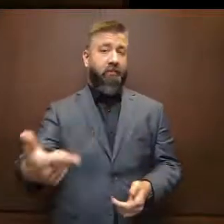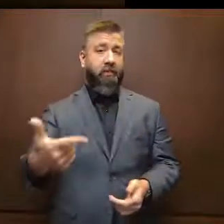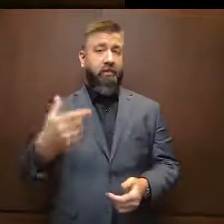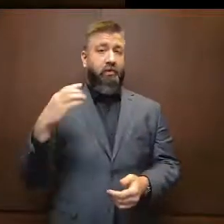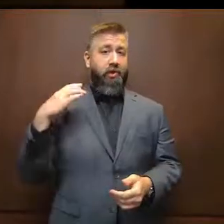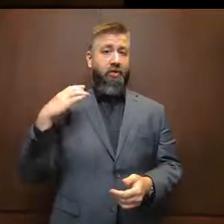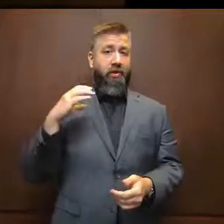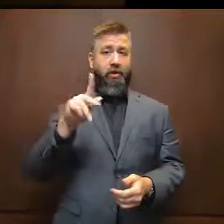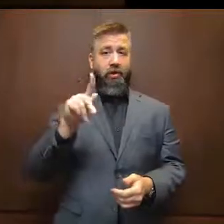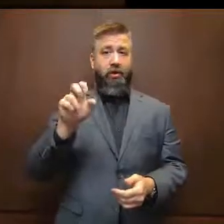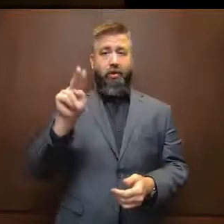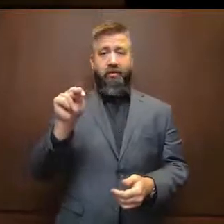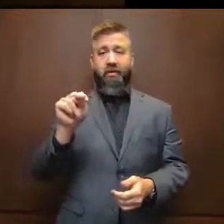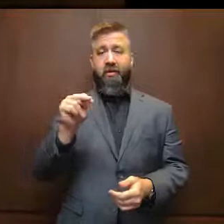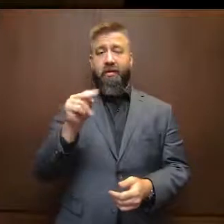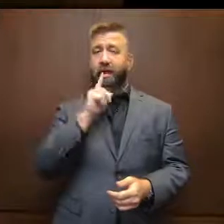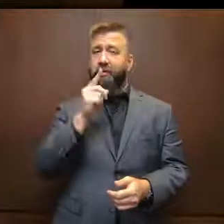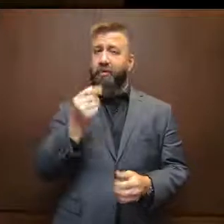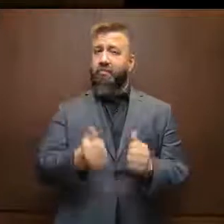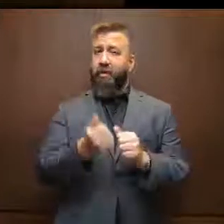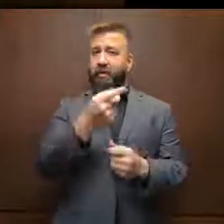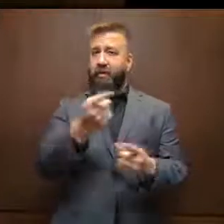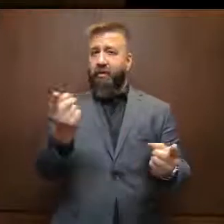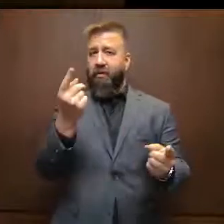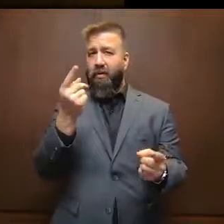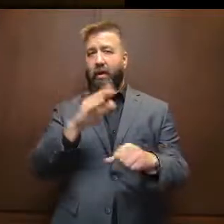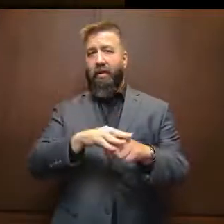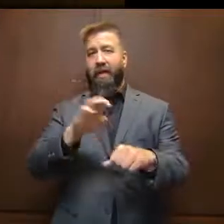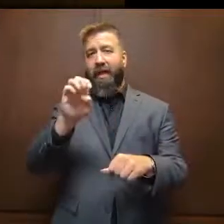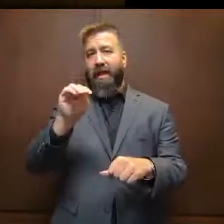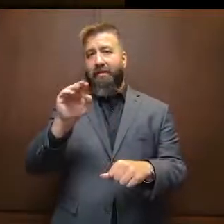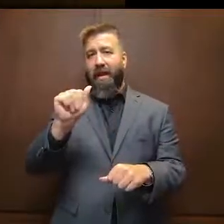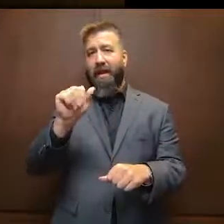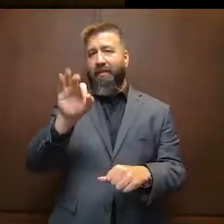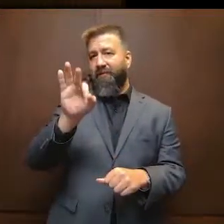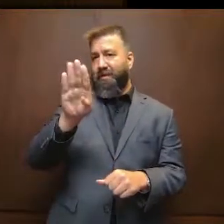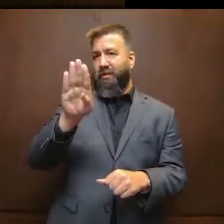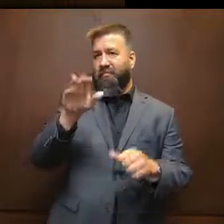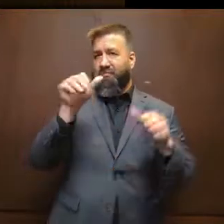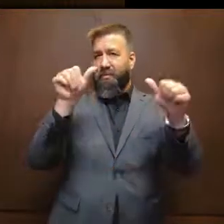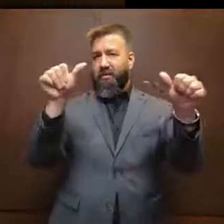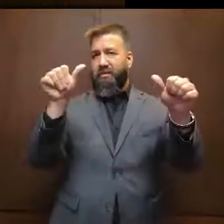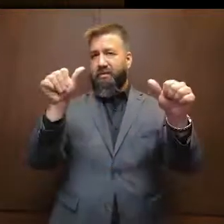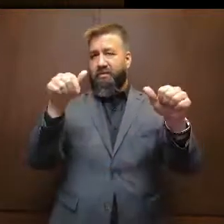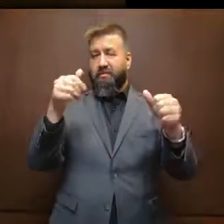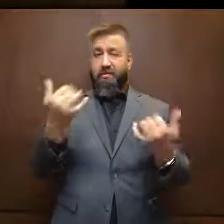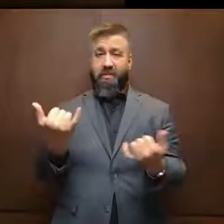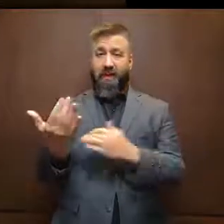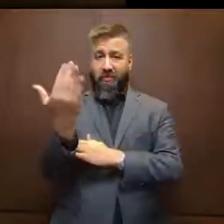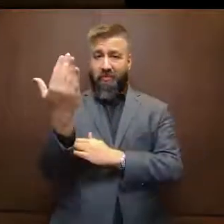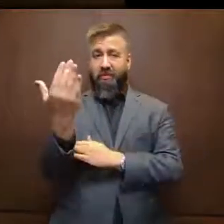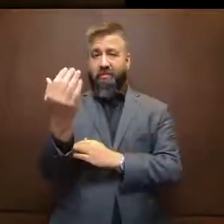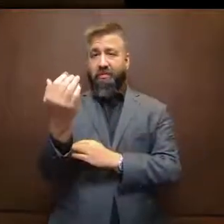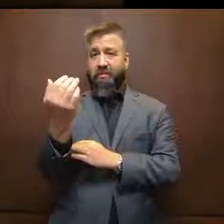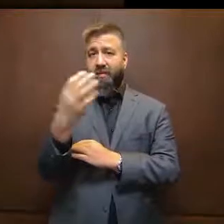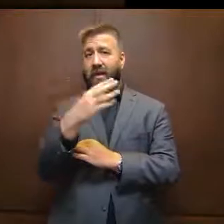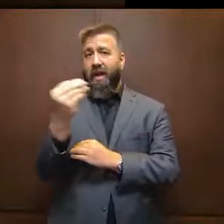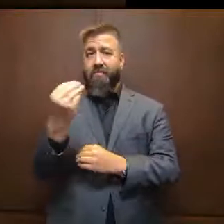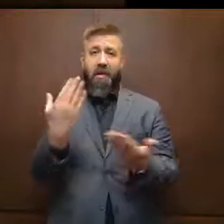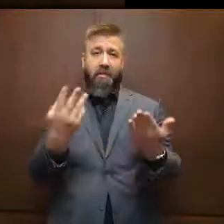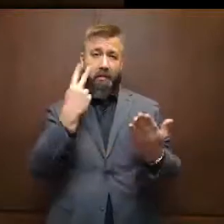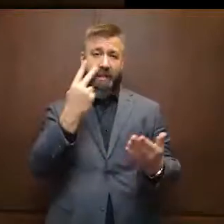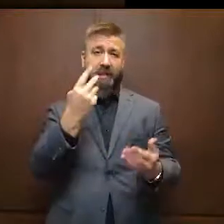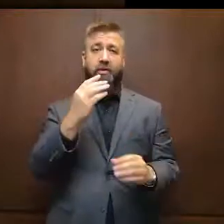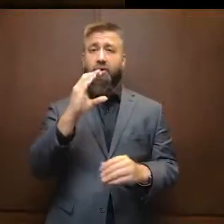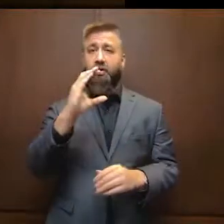have seen the video that the EMA Facebook page put out earlier this afternoon, as well as you may have received the code red. We